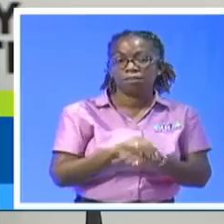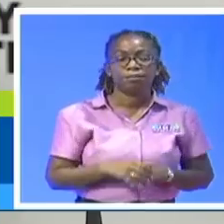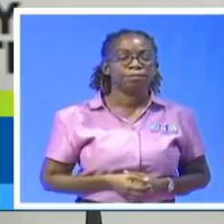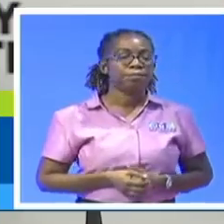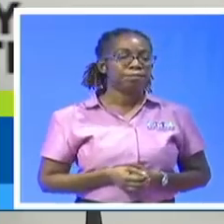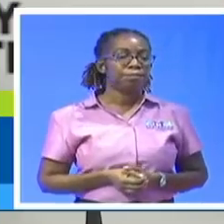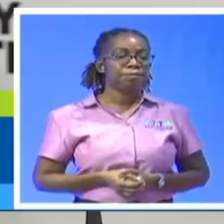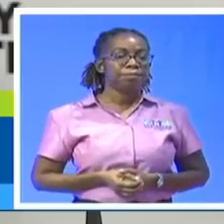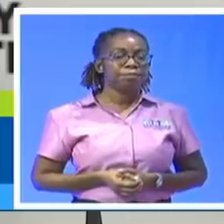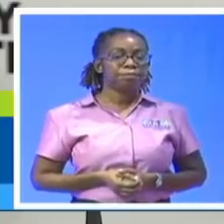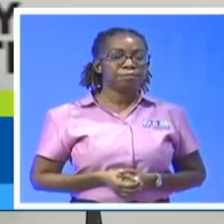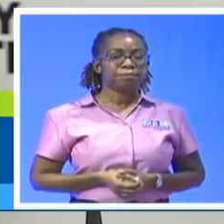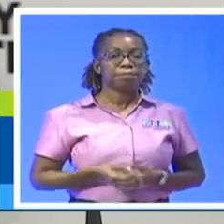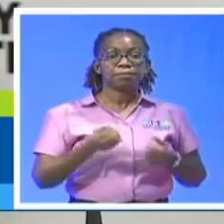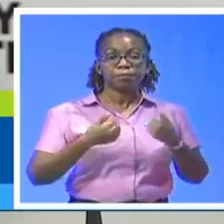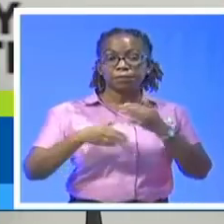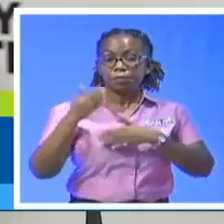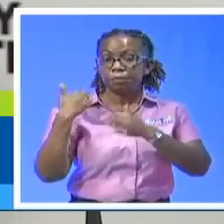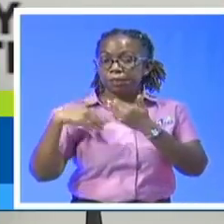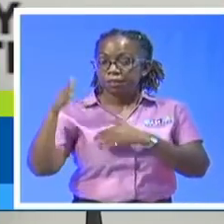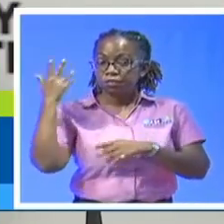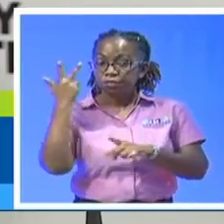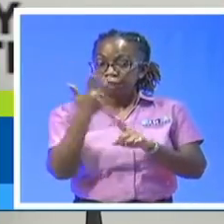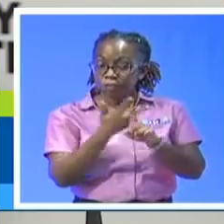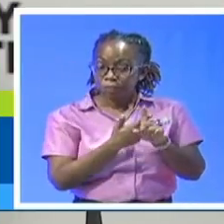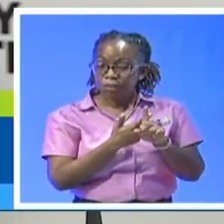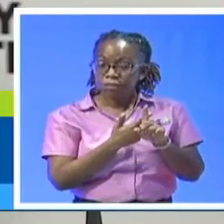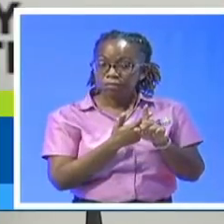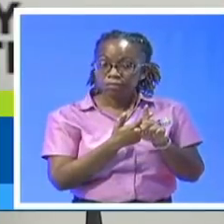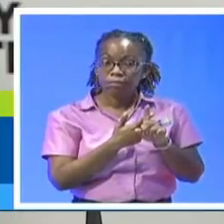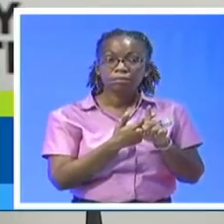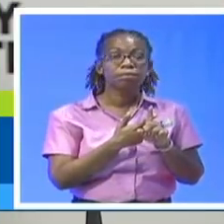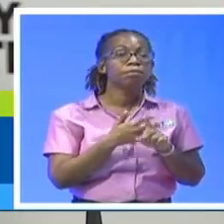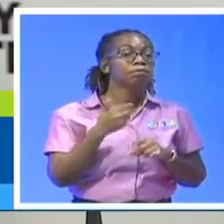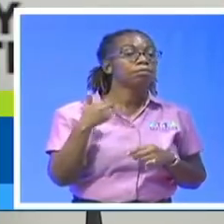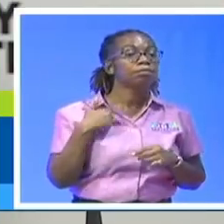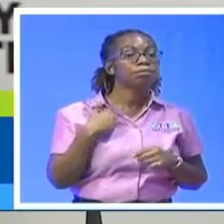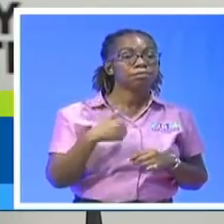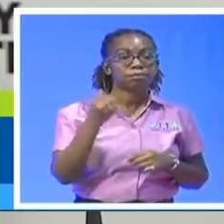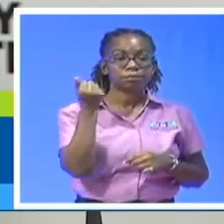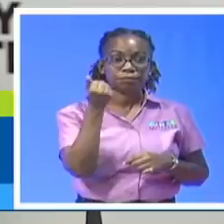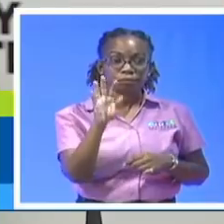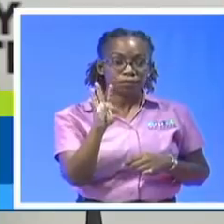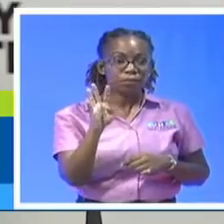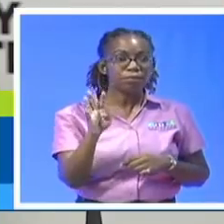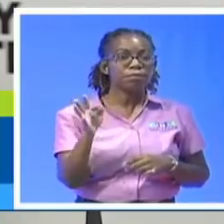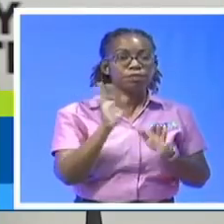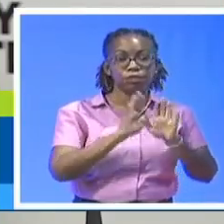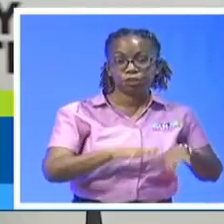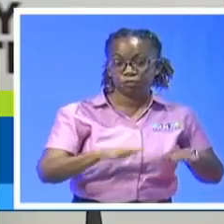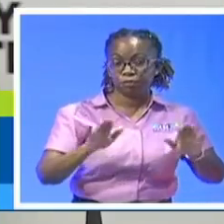Over the past 3 months, we have had 14 children